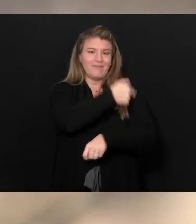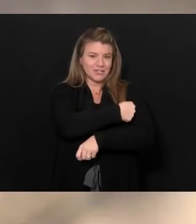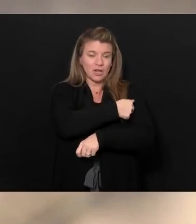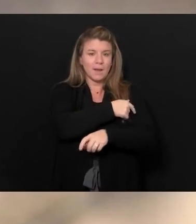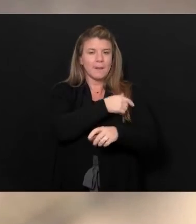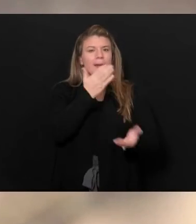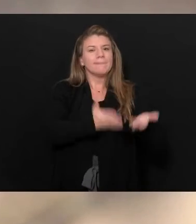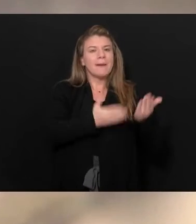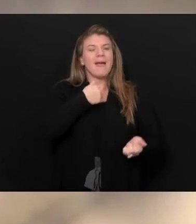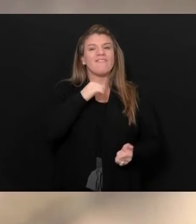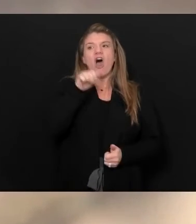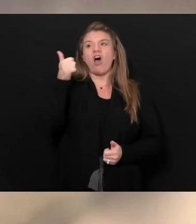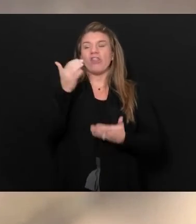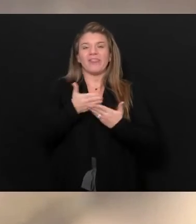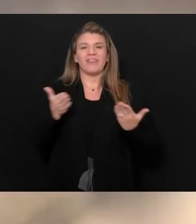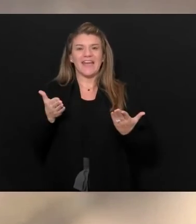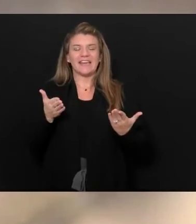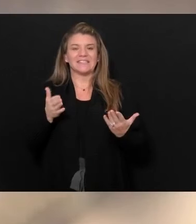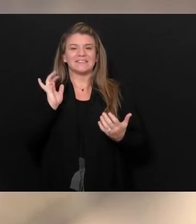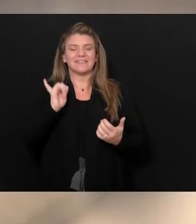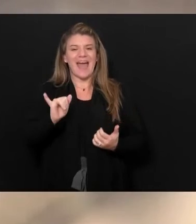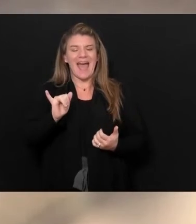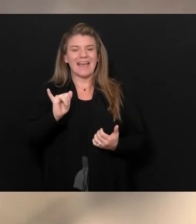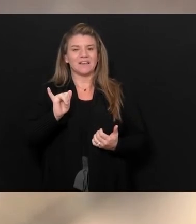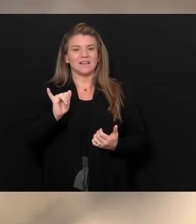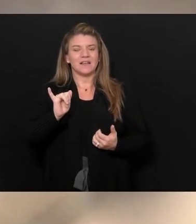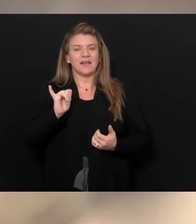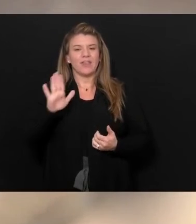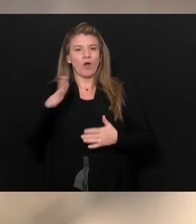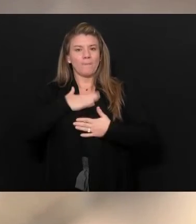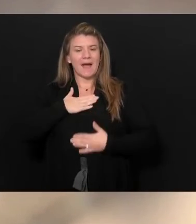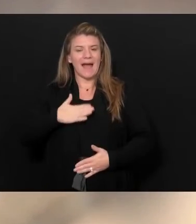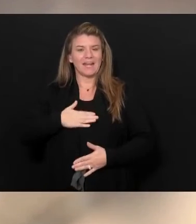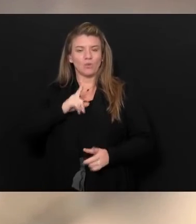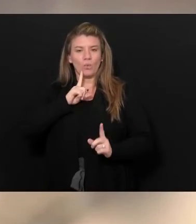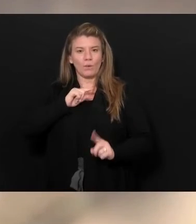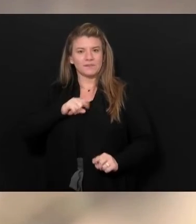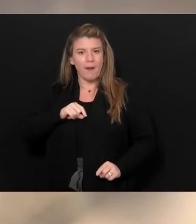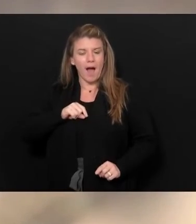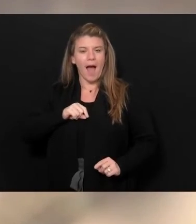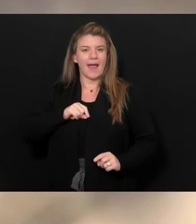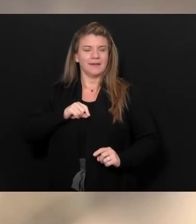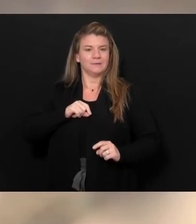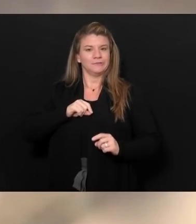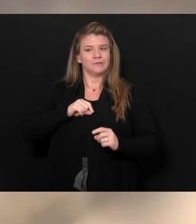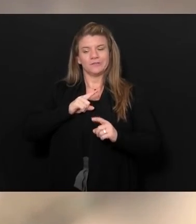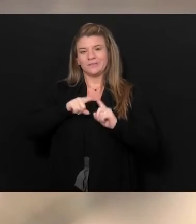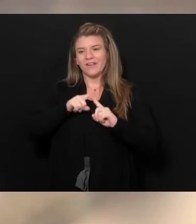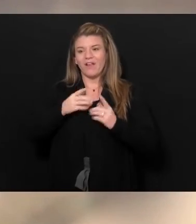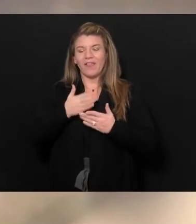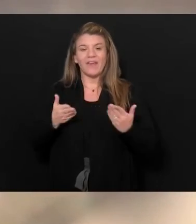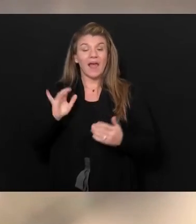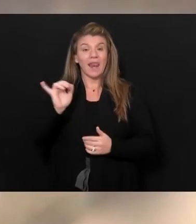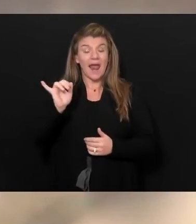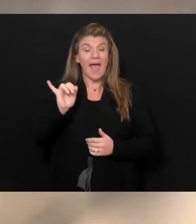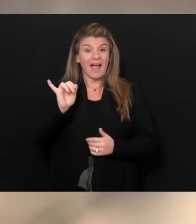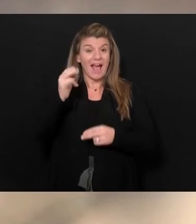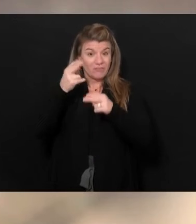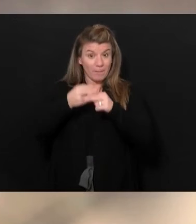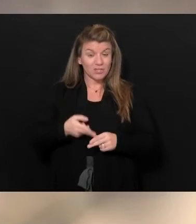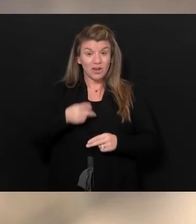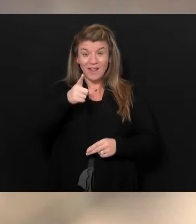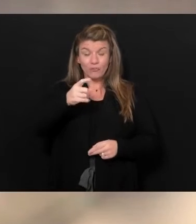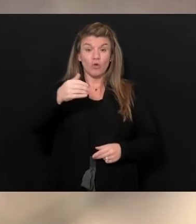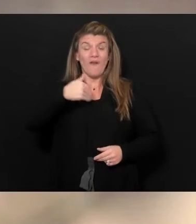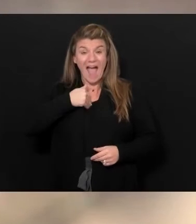but may have other things that really stimulate their body to respond really vigorously, like I mentioned. And if you've had